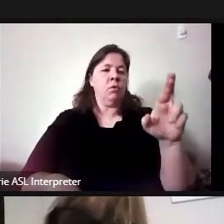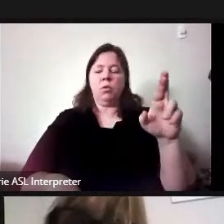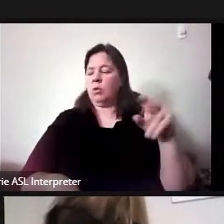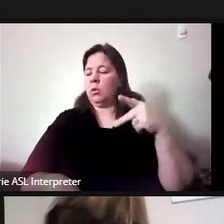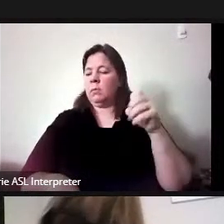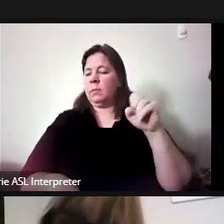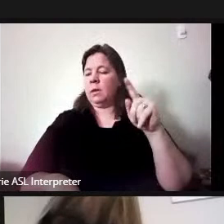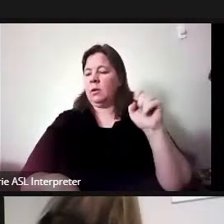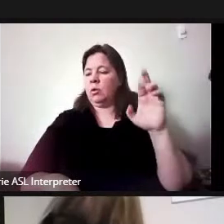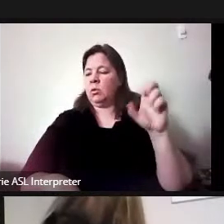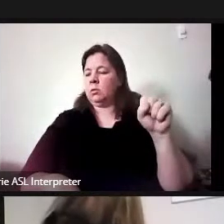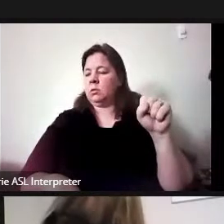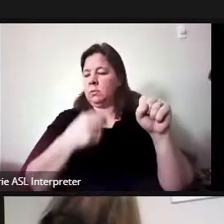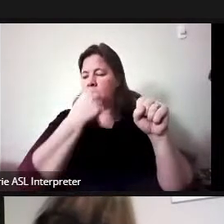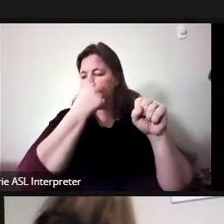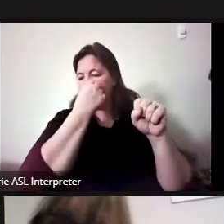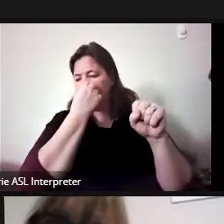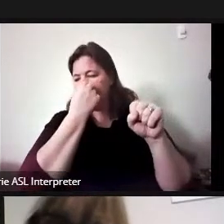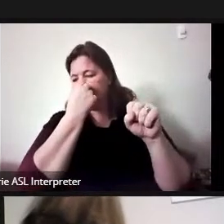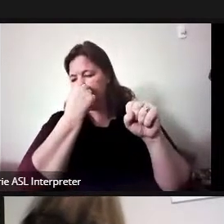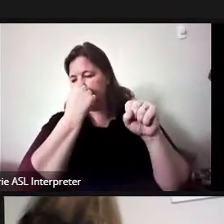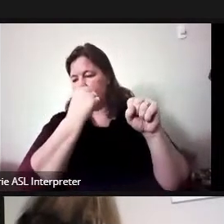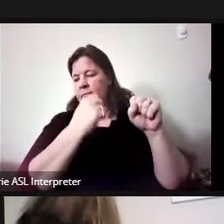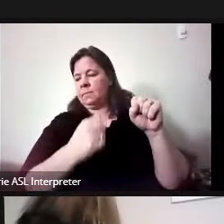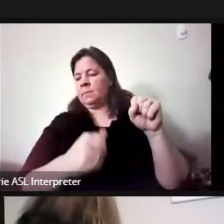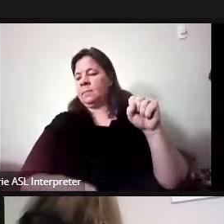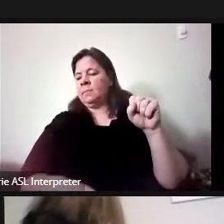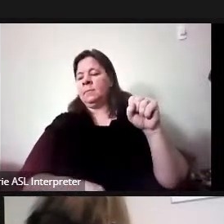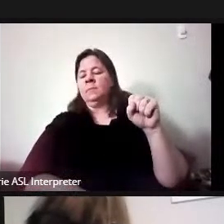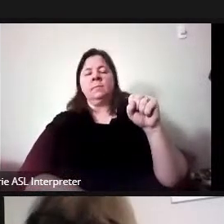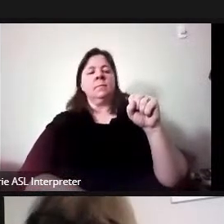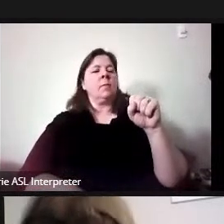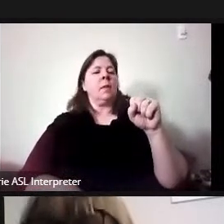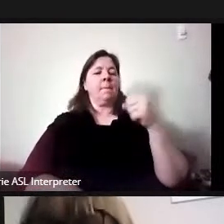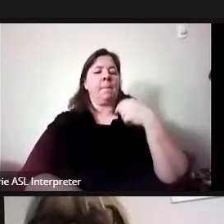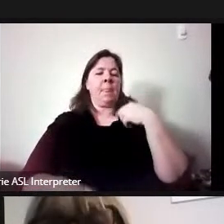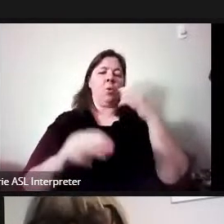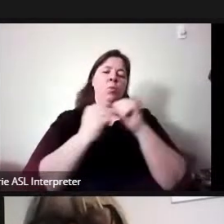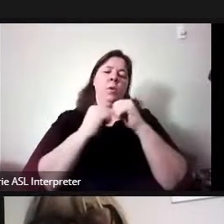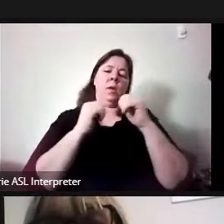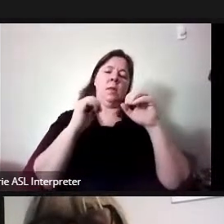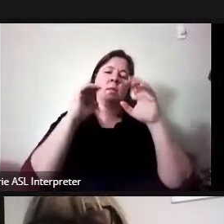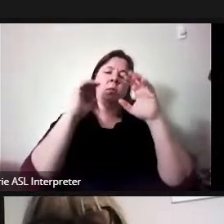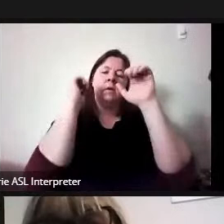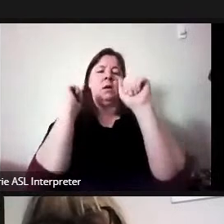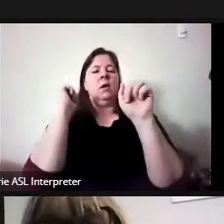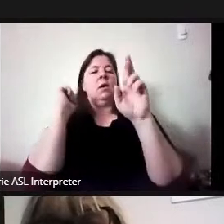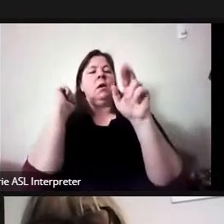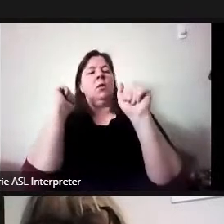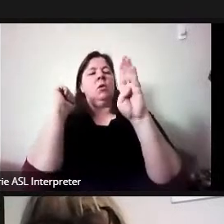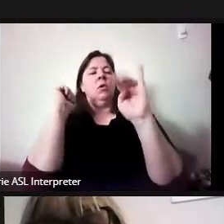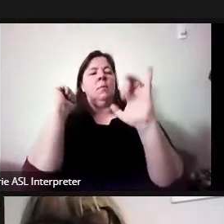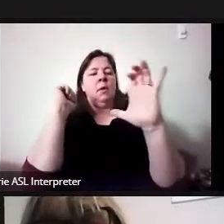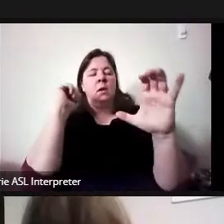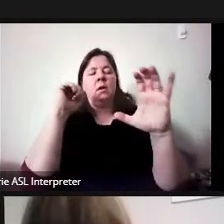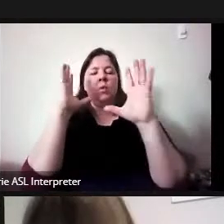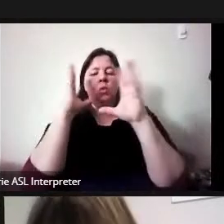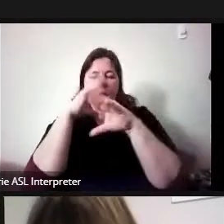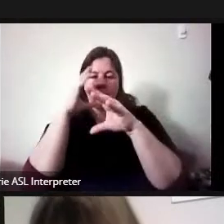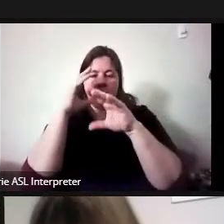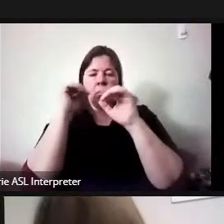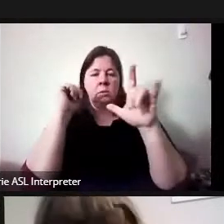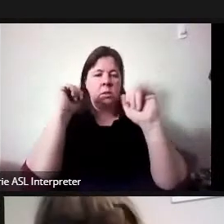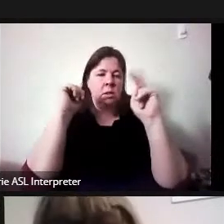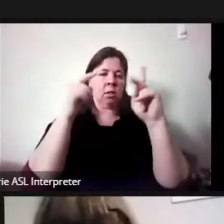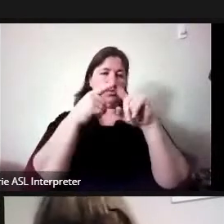least 2 that I know of that attend the Arabic webinars, and we will get the link to them. And also to you,